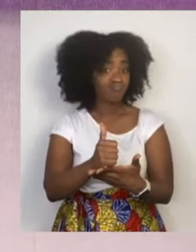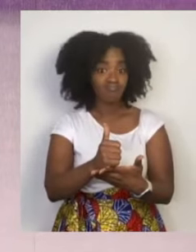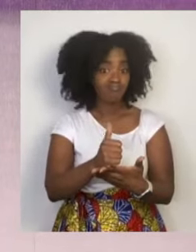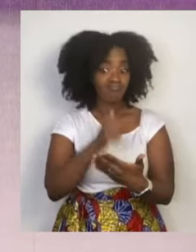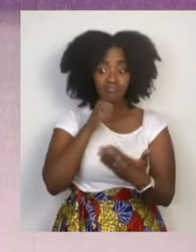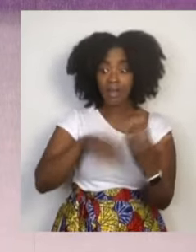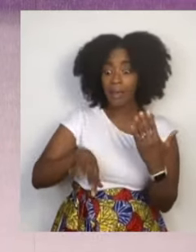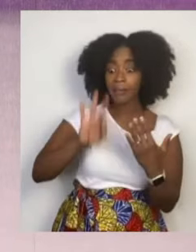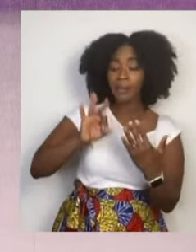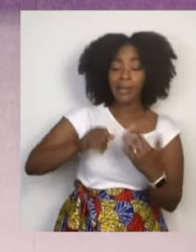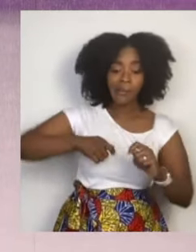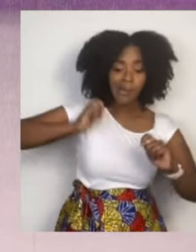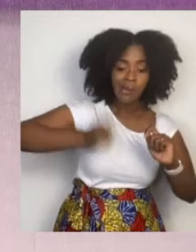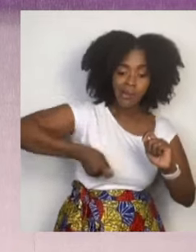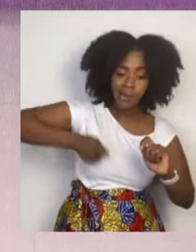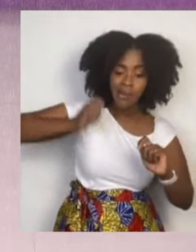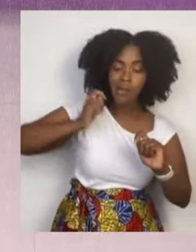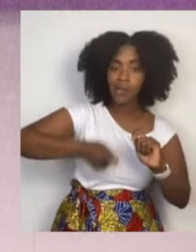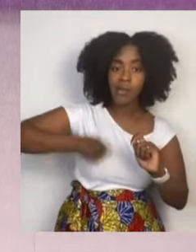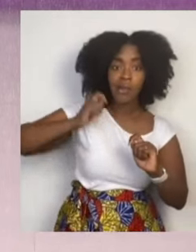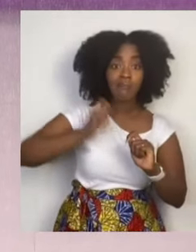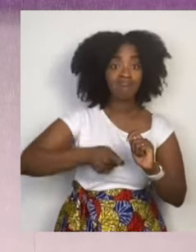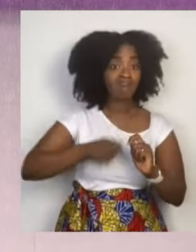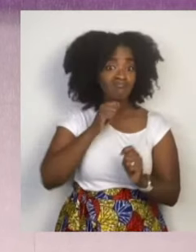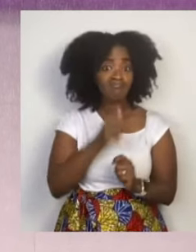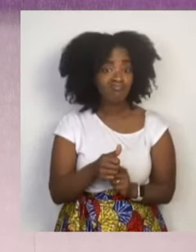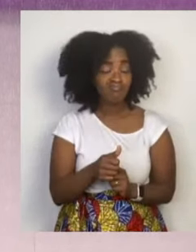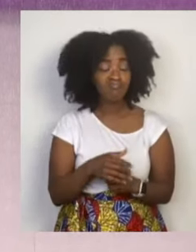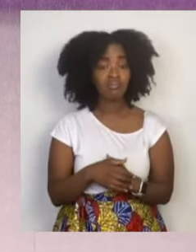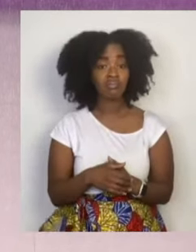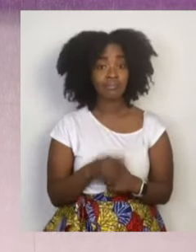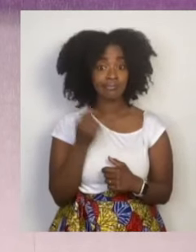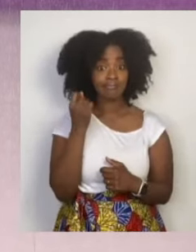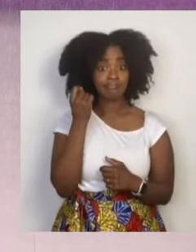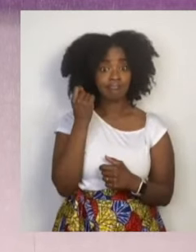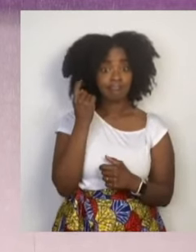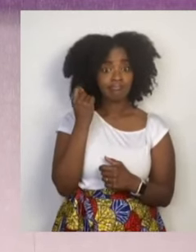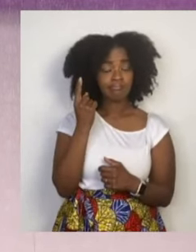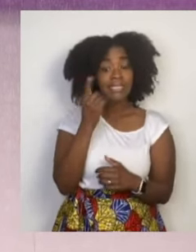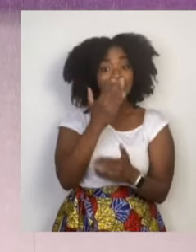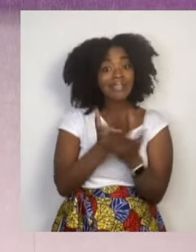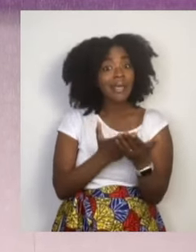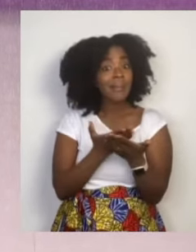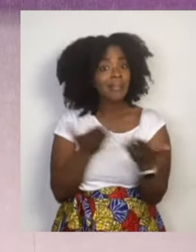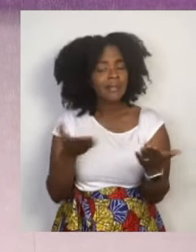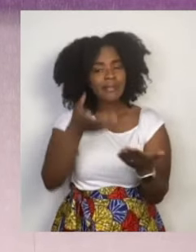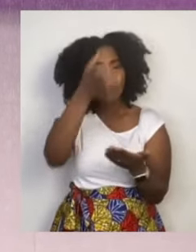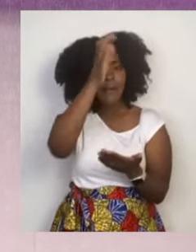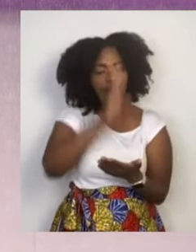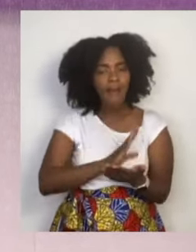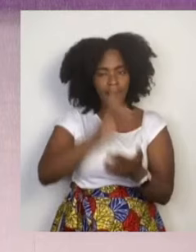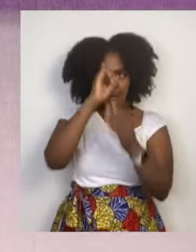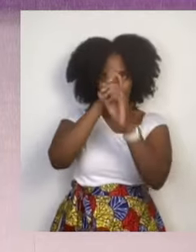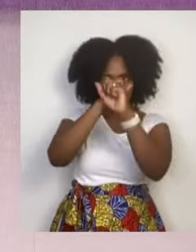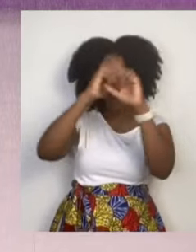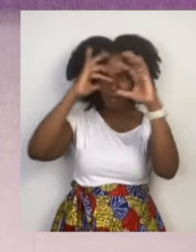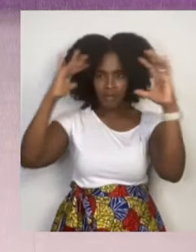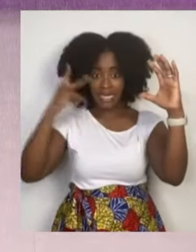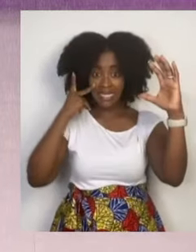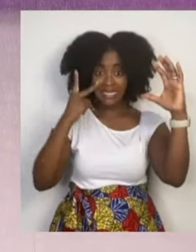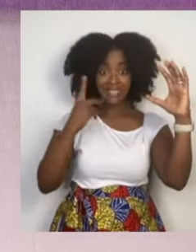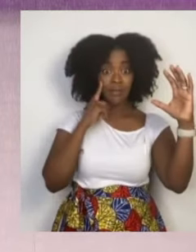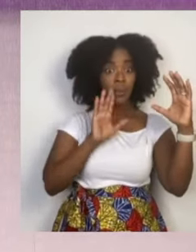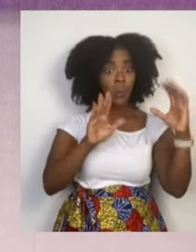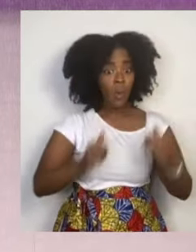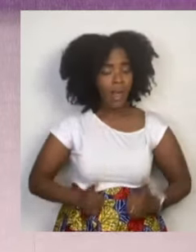Some of the things that God sees for your life, some of the plans that he has for you, you have to understand